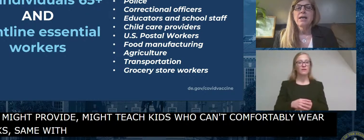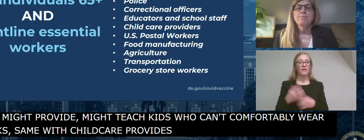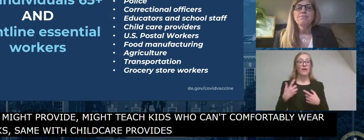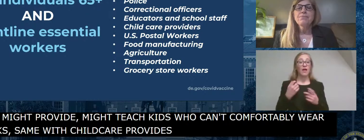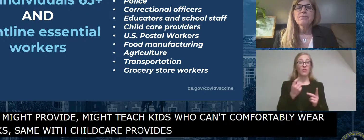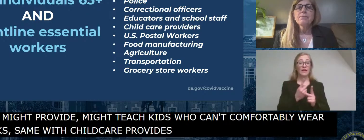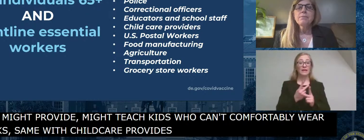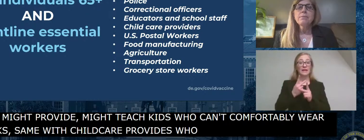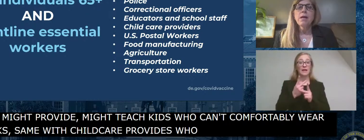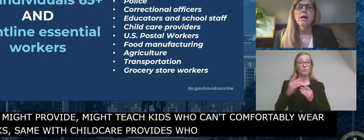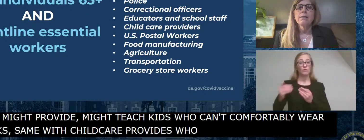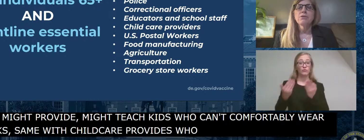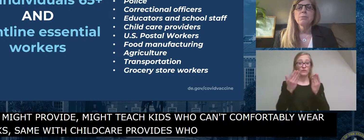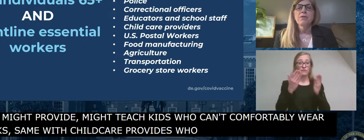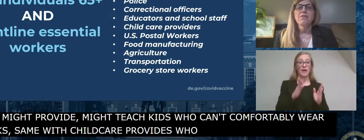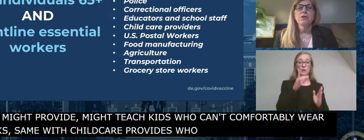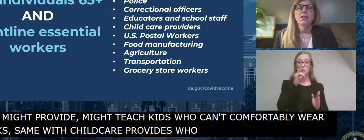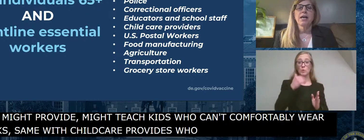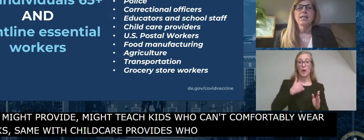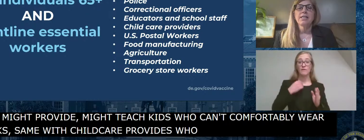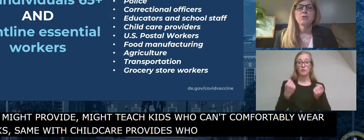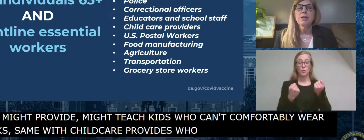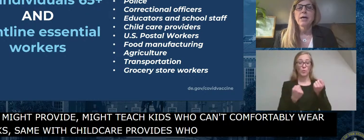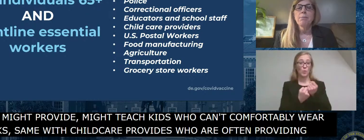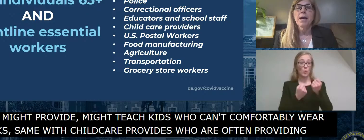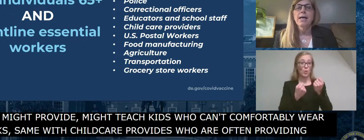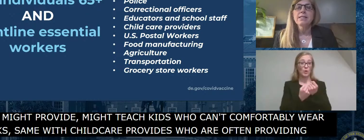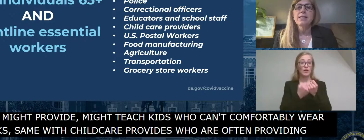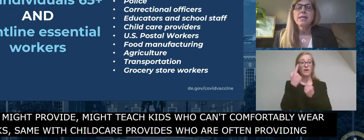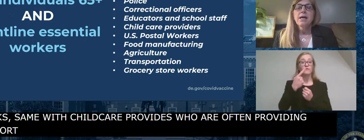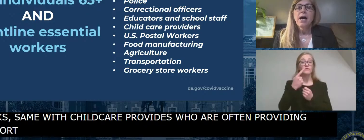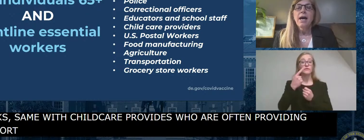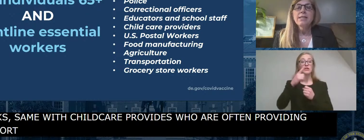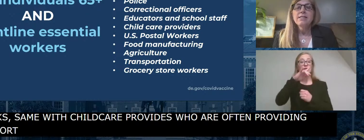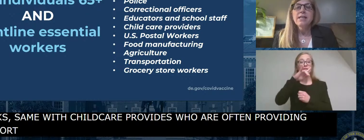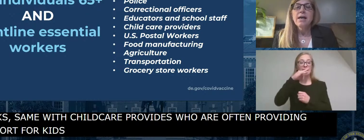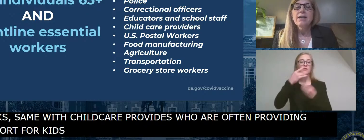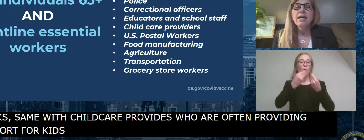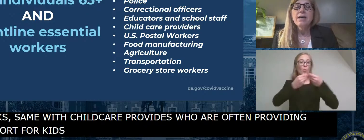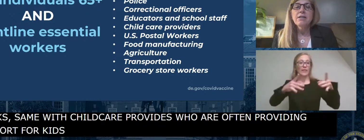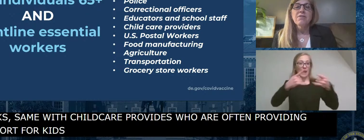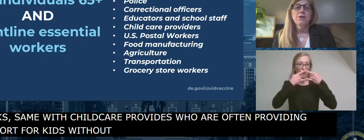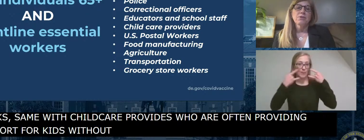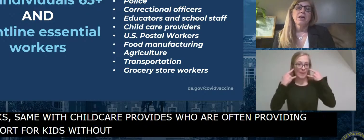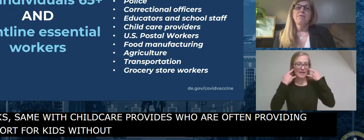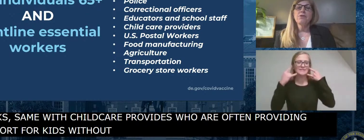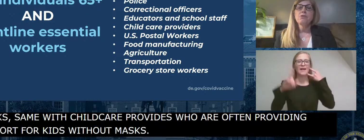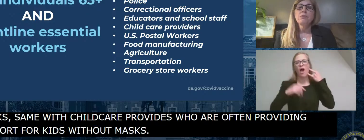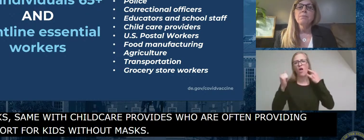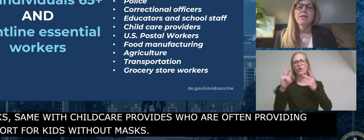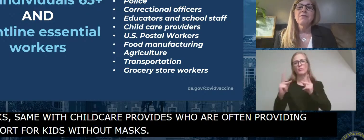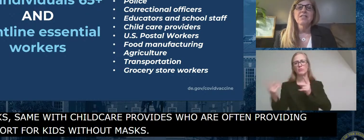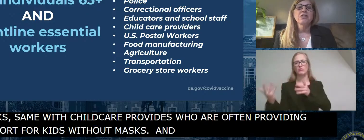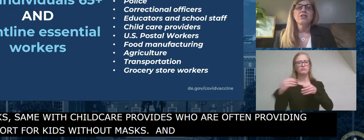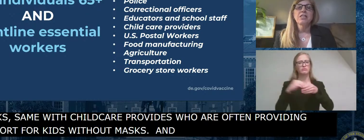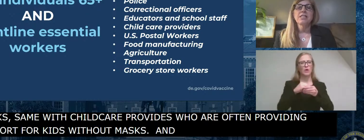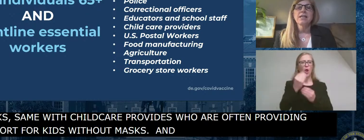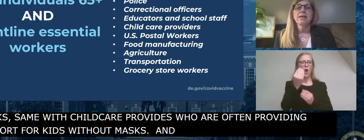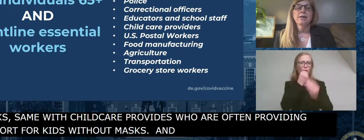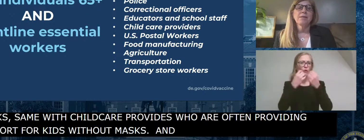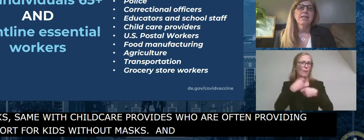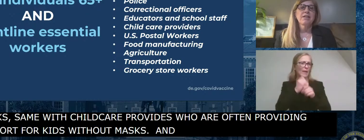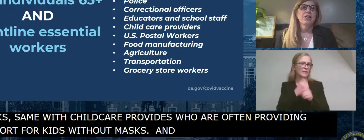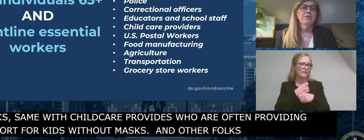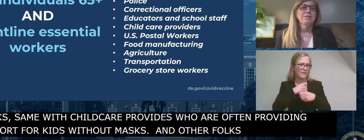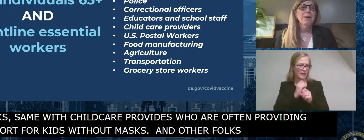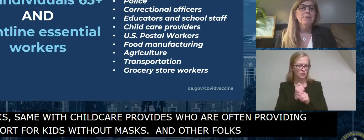providing support for kids without masks, and other folks, food manufacturing.